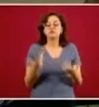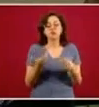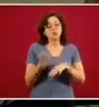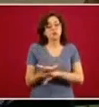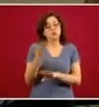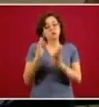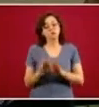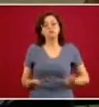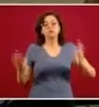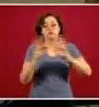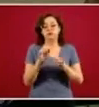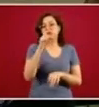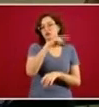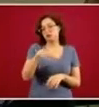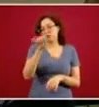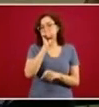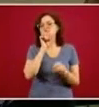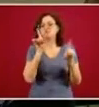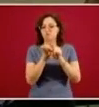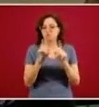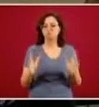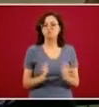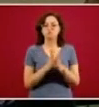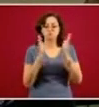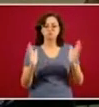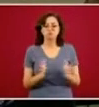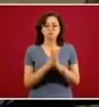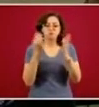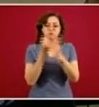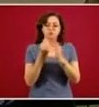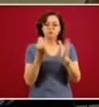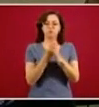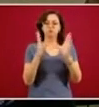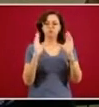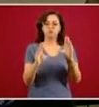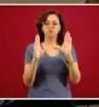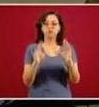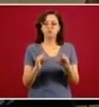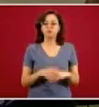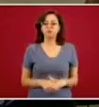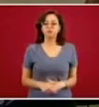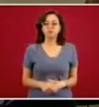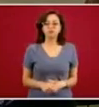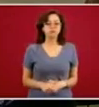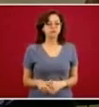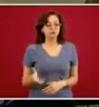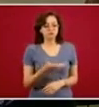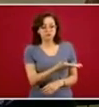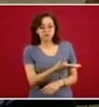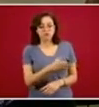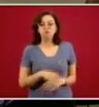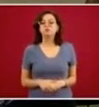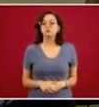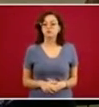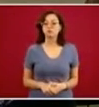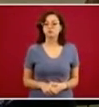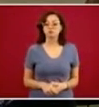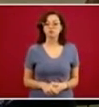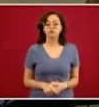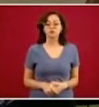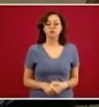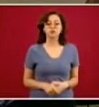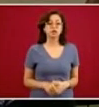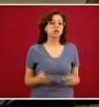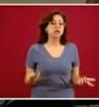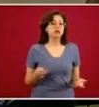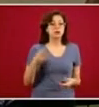responsible for the way the health institutions and the health system is working within their states. I